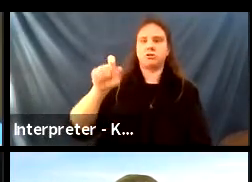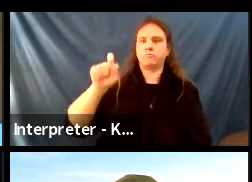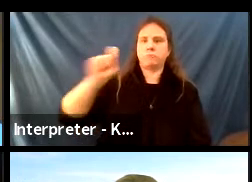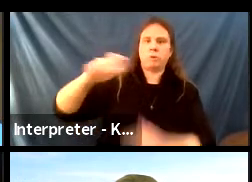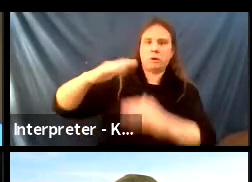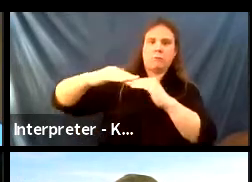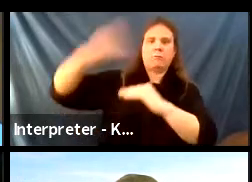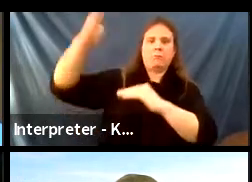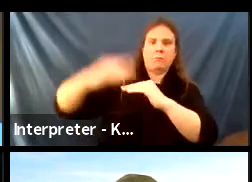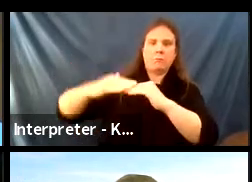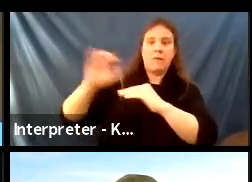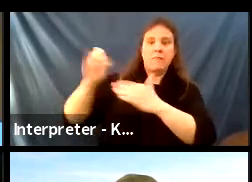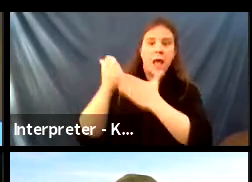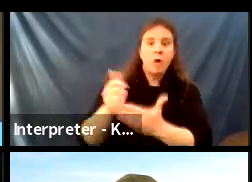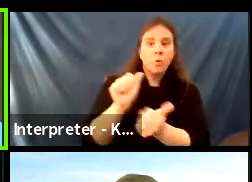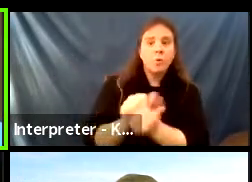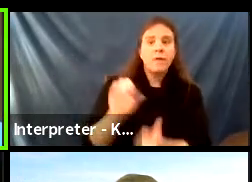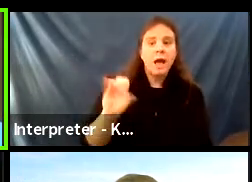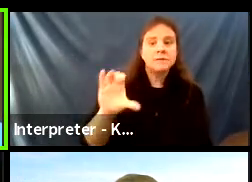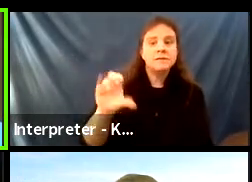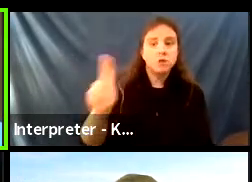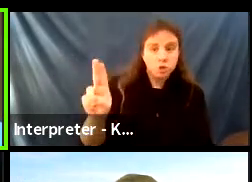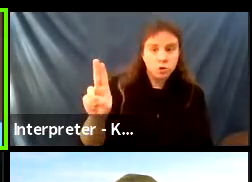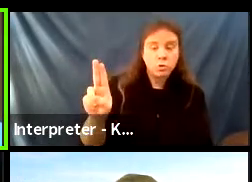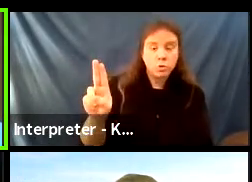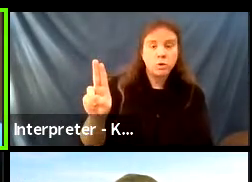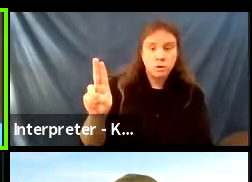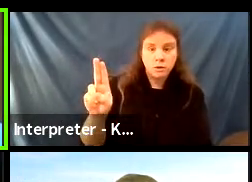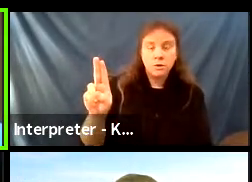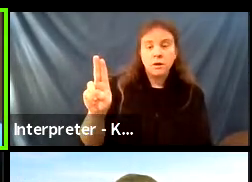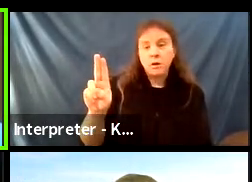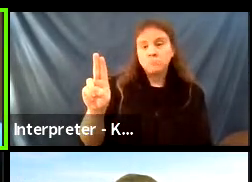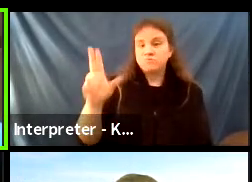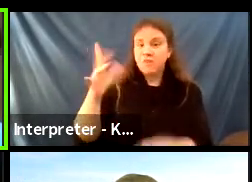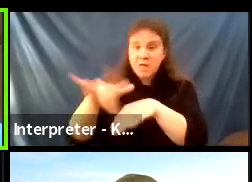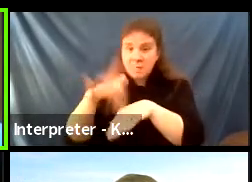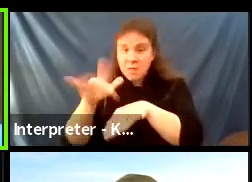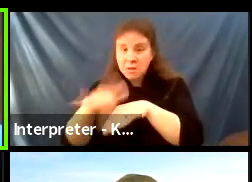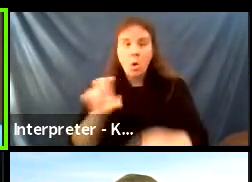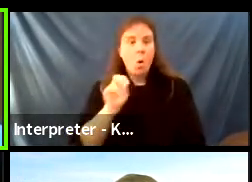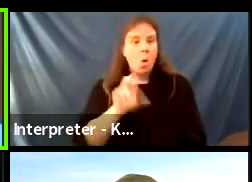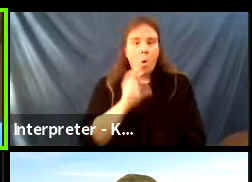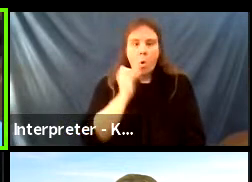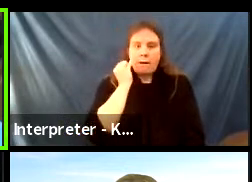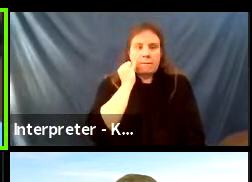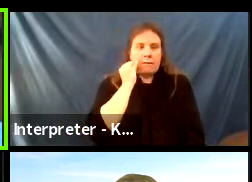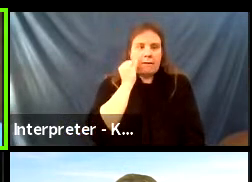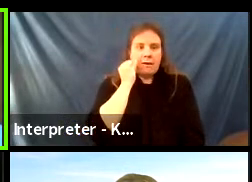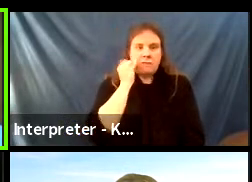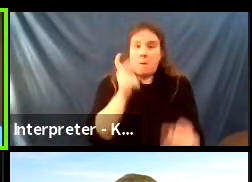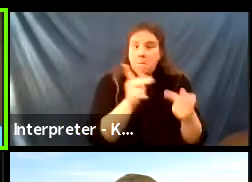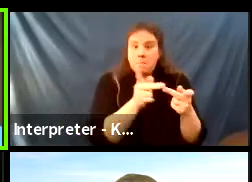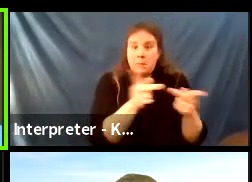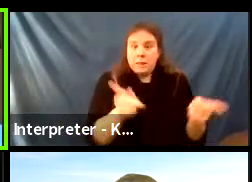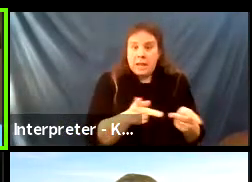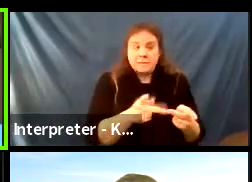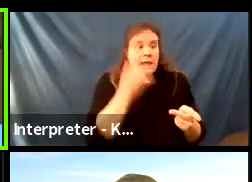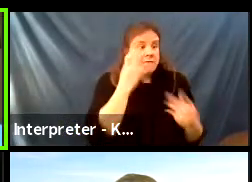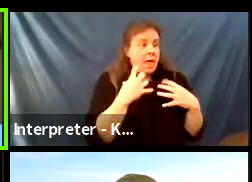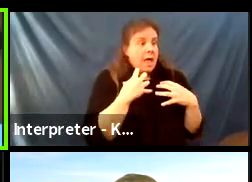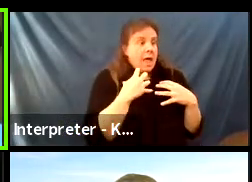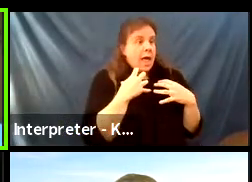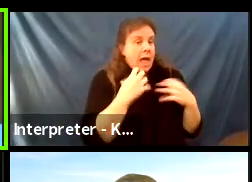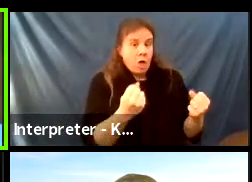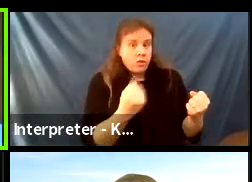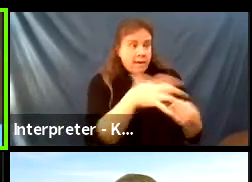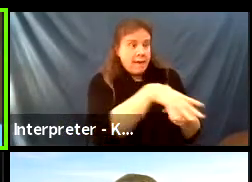really help with ICU capacity, or if it's place-based, whether it's based on ICU capacity or the Healthy Places Index, or something